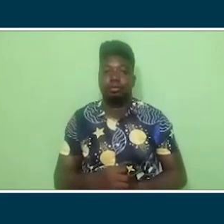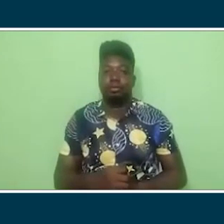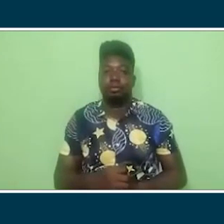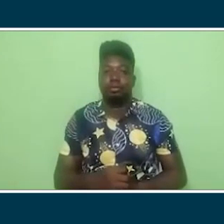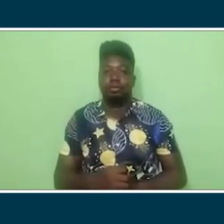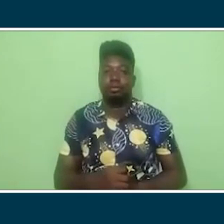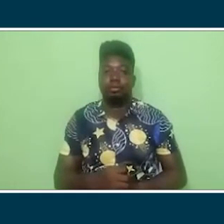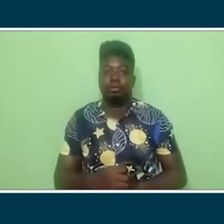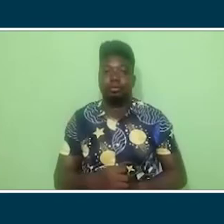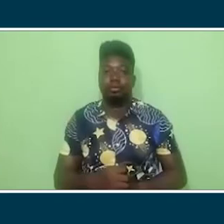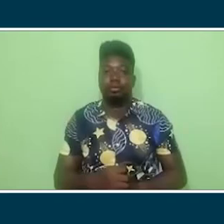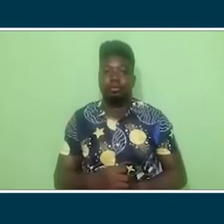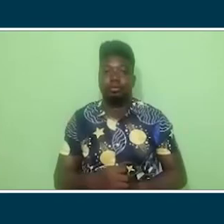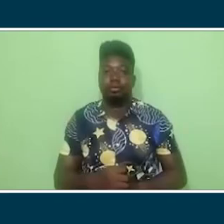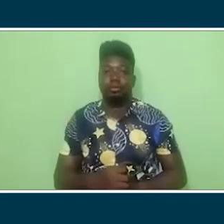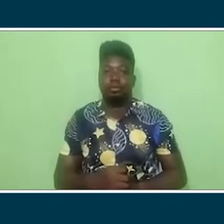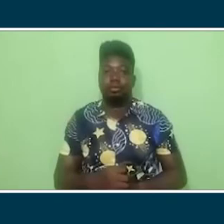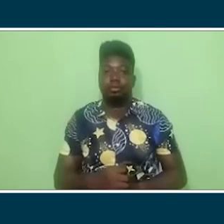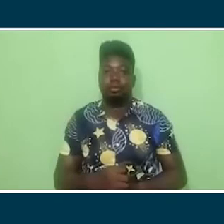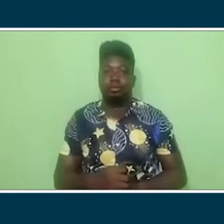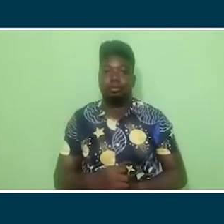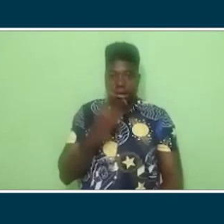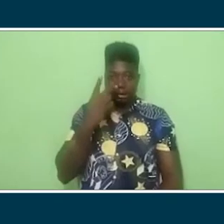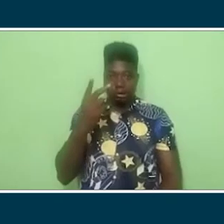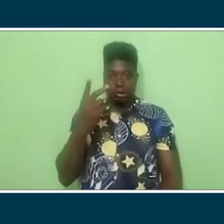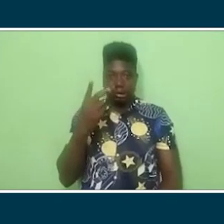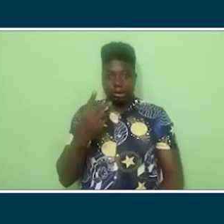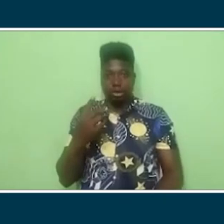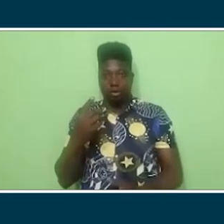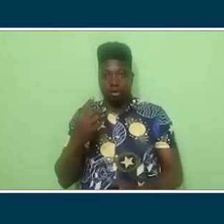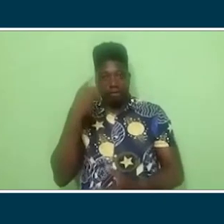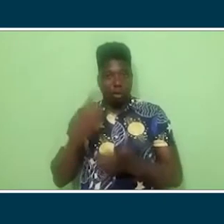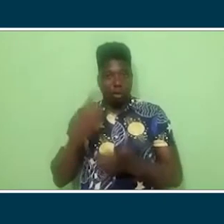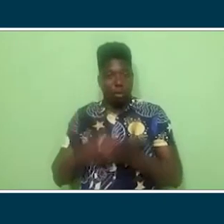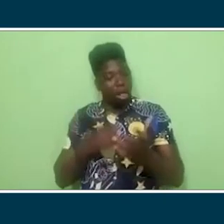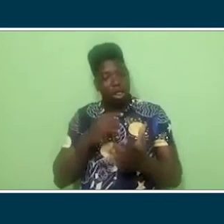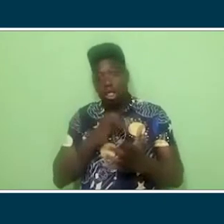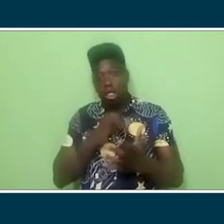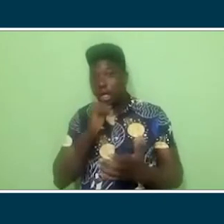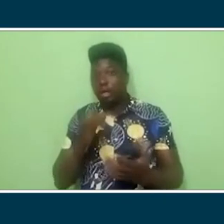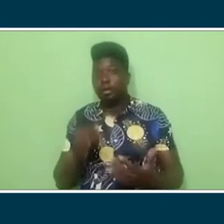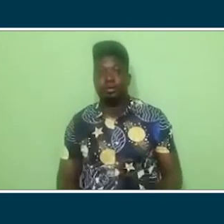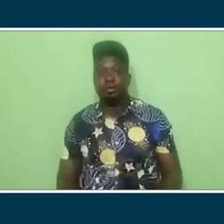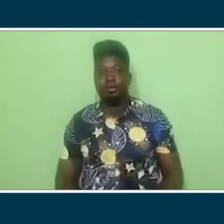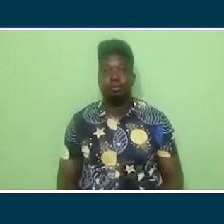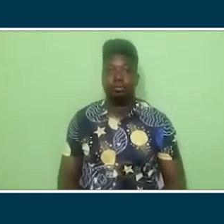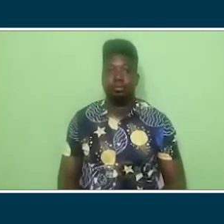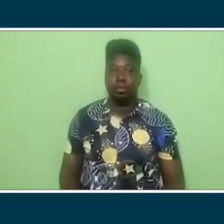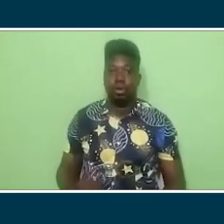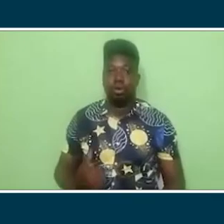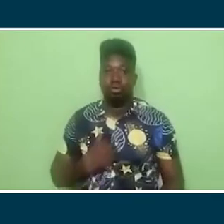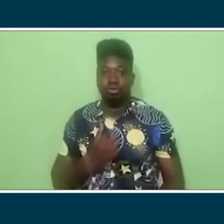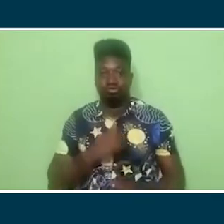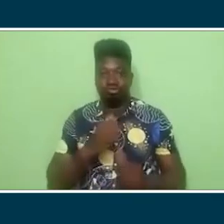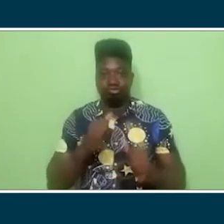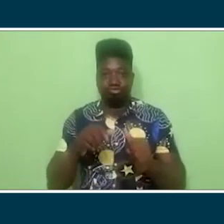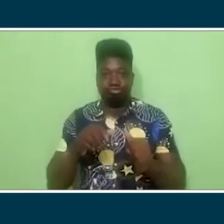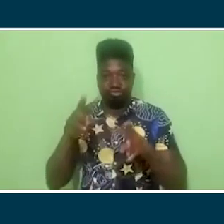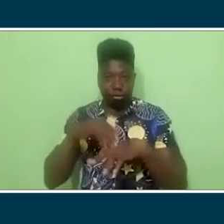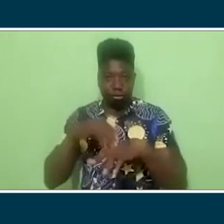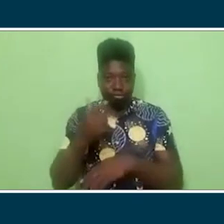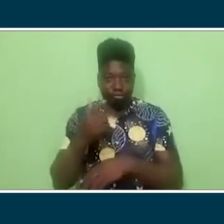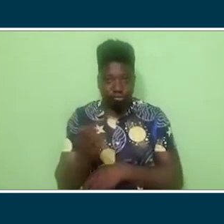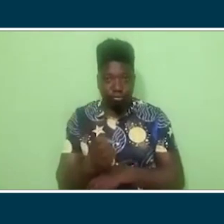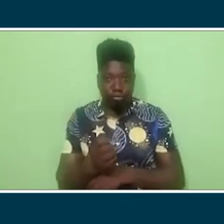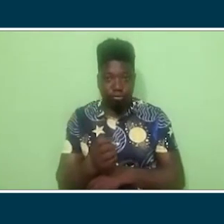righteousness or pretending that it's retribution or pretending it's revenge, but when we can just look at rage directly, and we